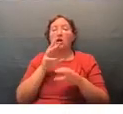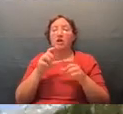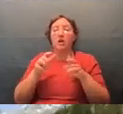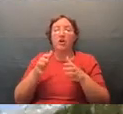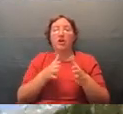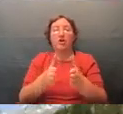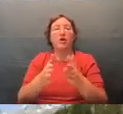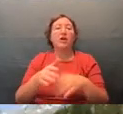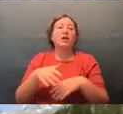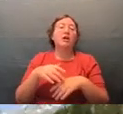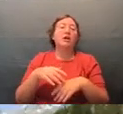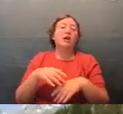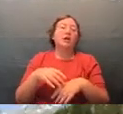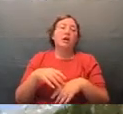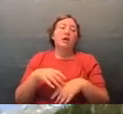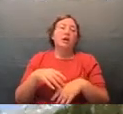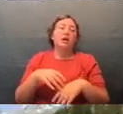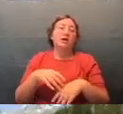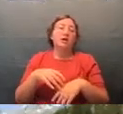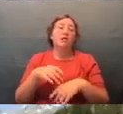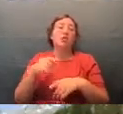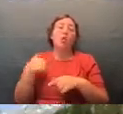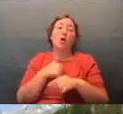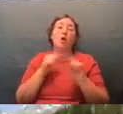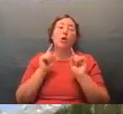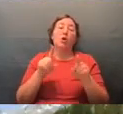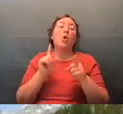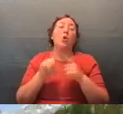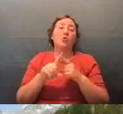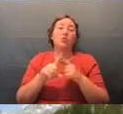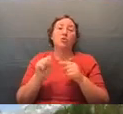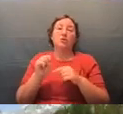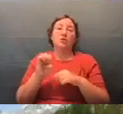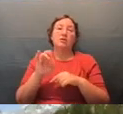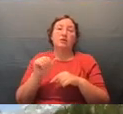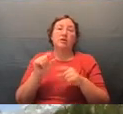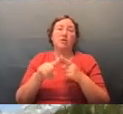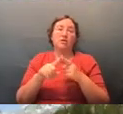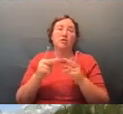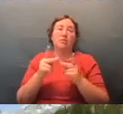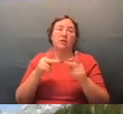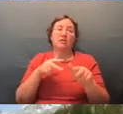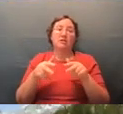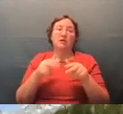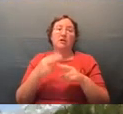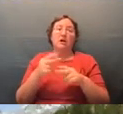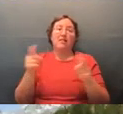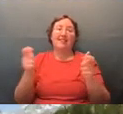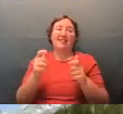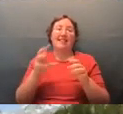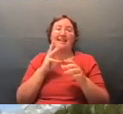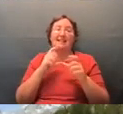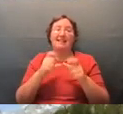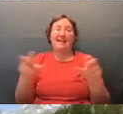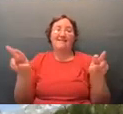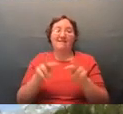from here and head into the Sierras to a trailhead called Little Lakes Valley. And this is